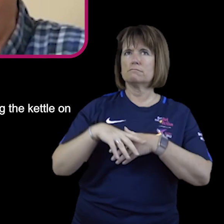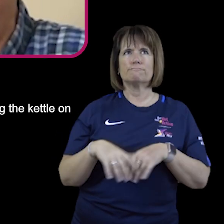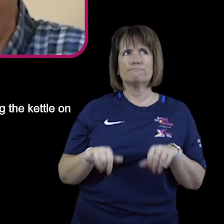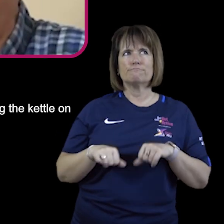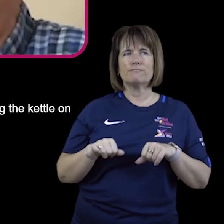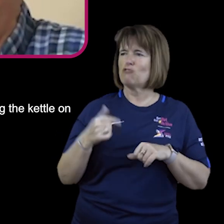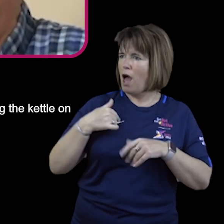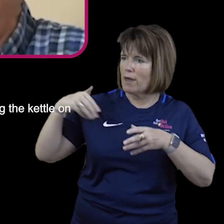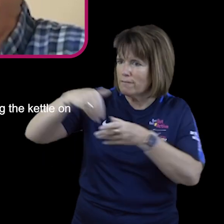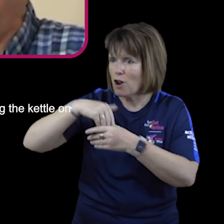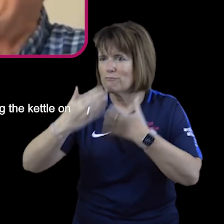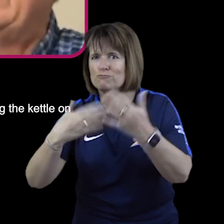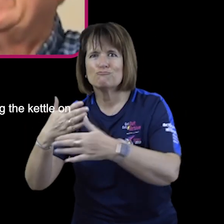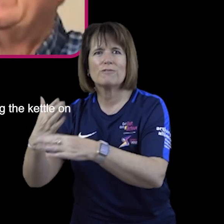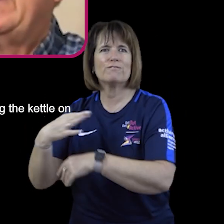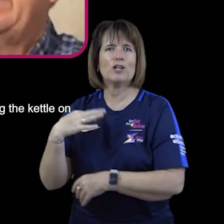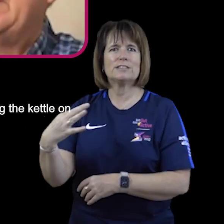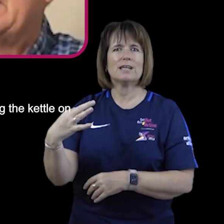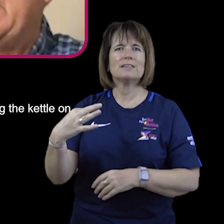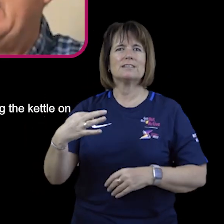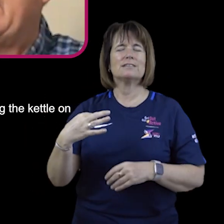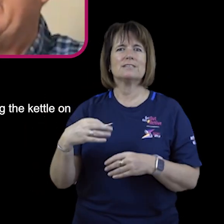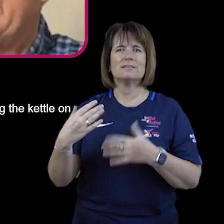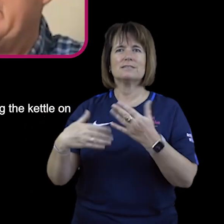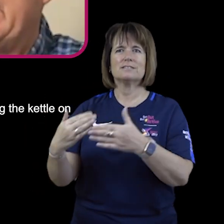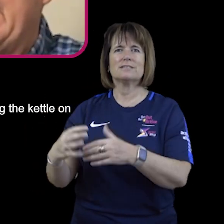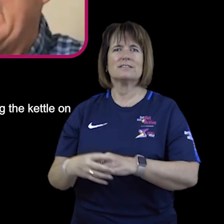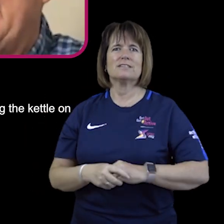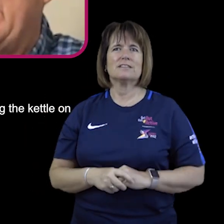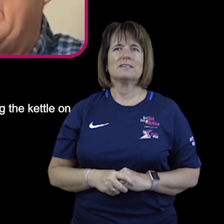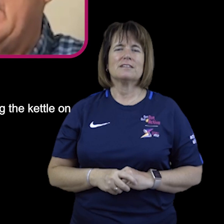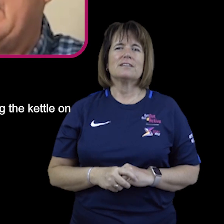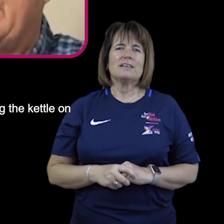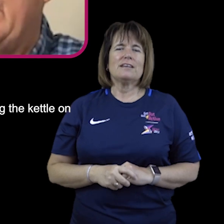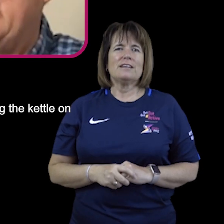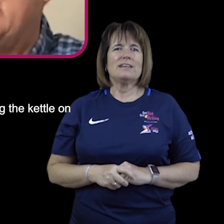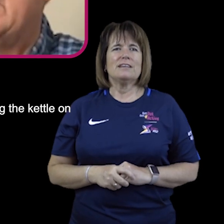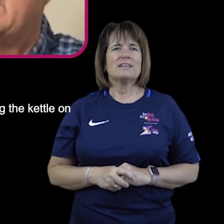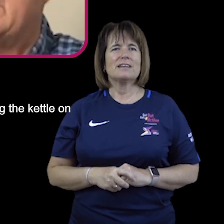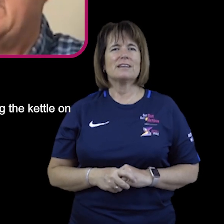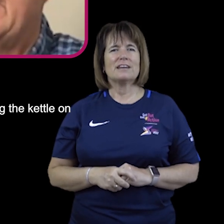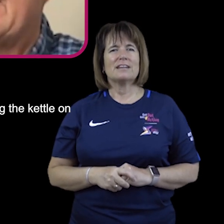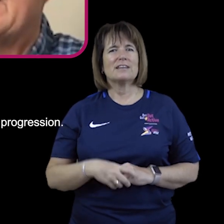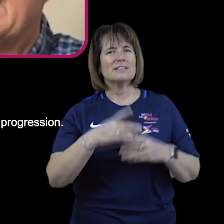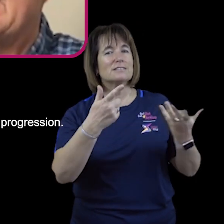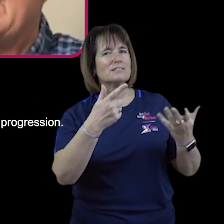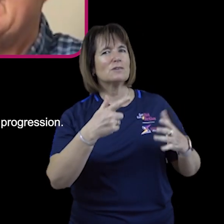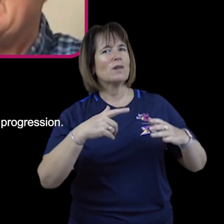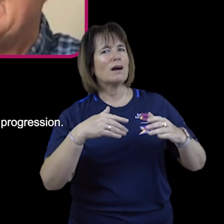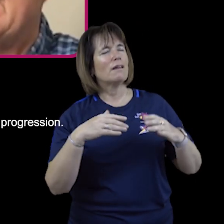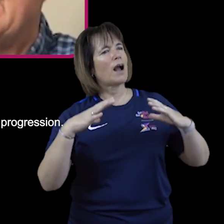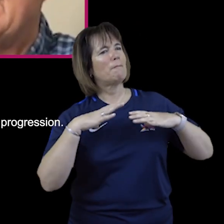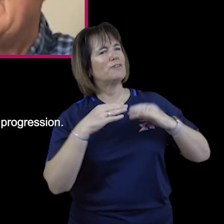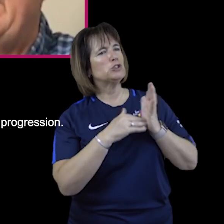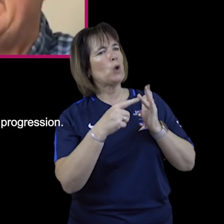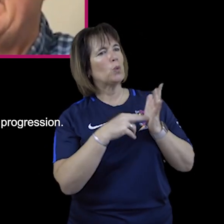out and helping, rather than just being part of the audience. Yeah. And it's